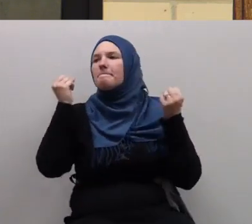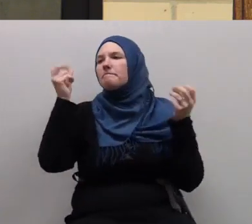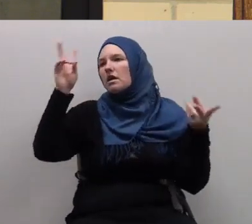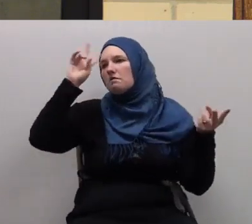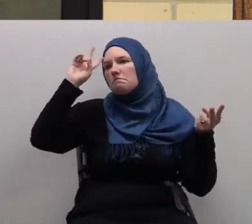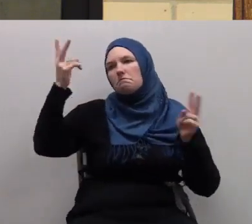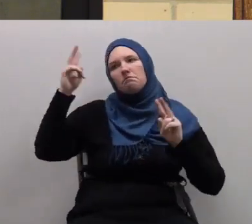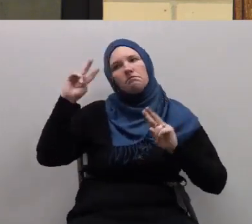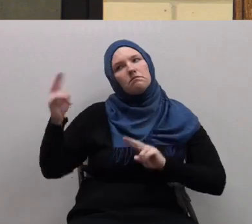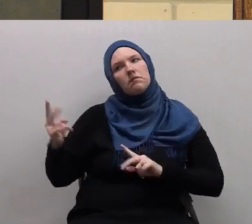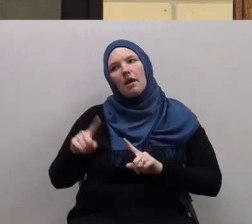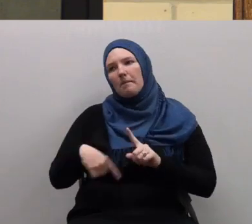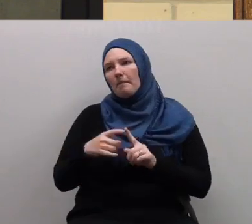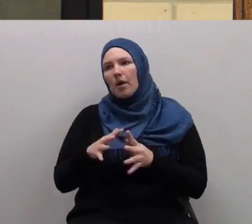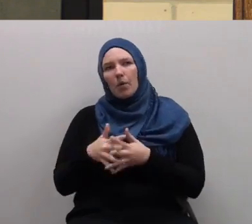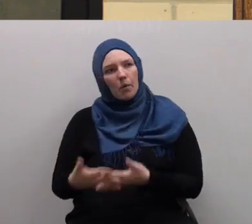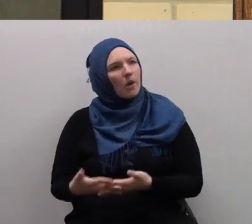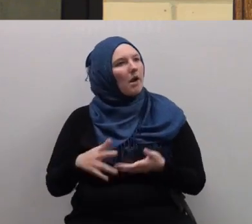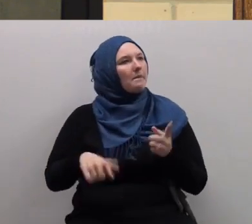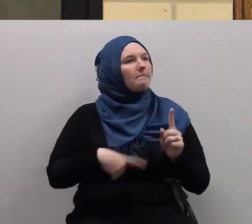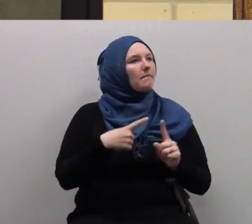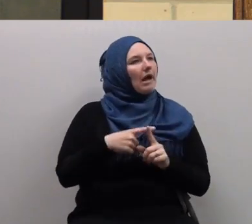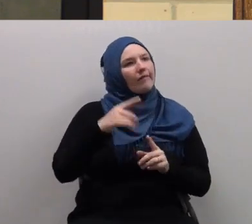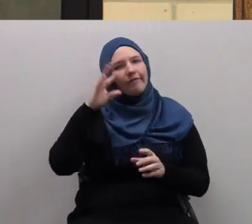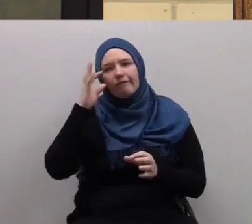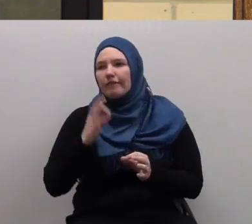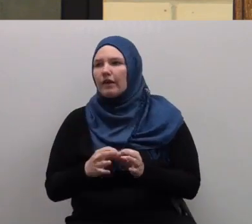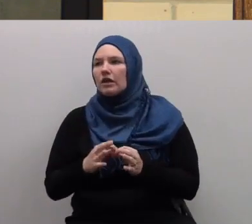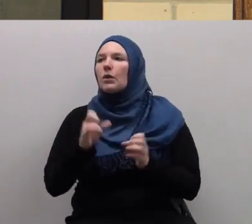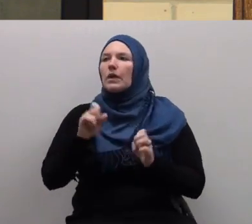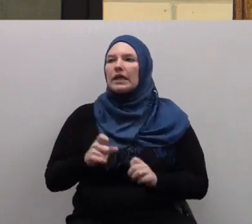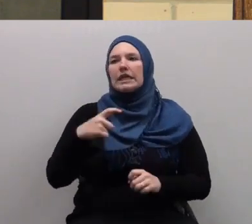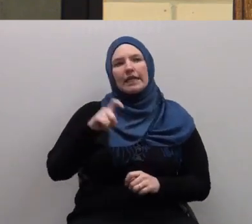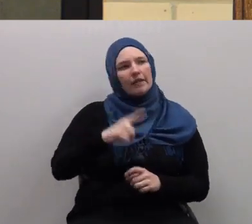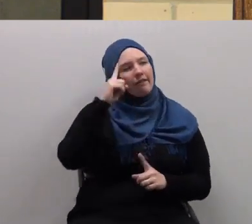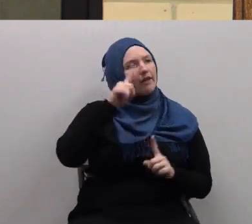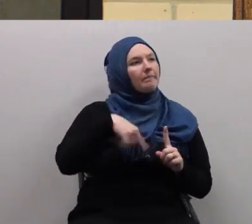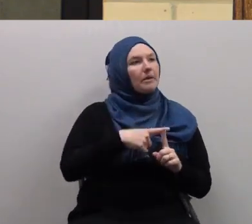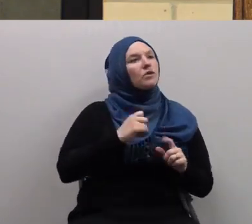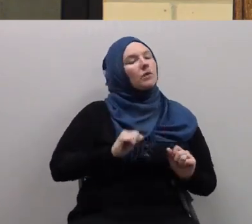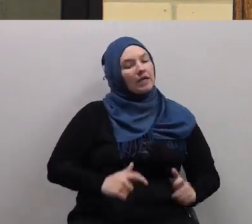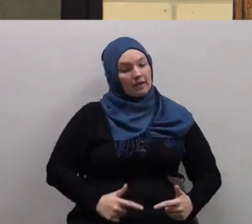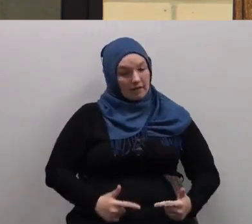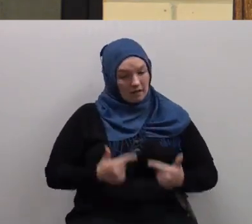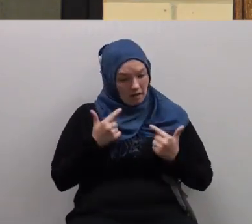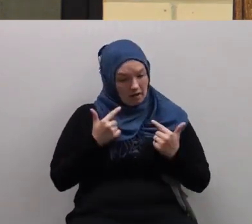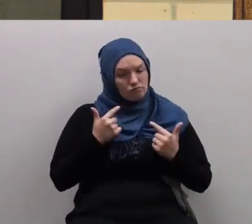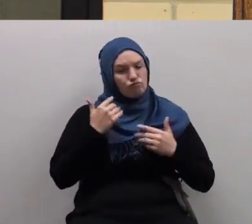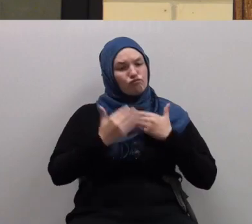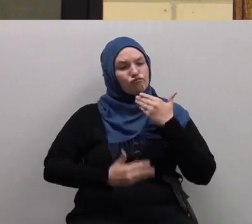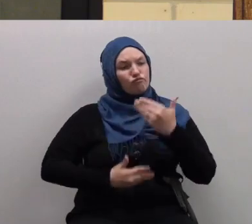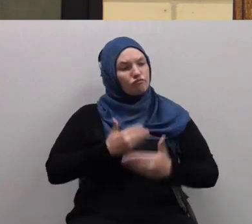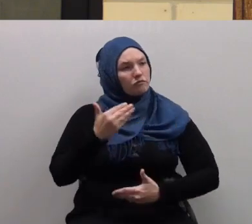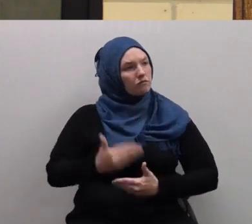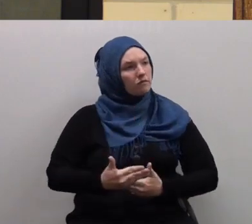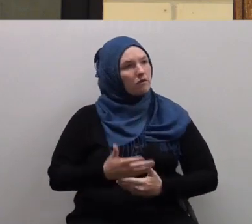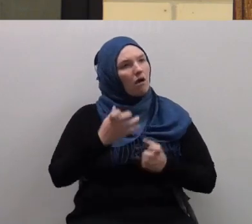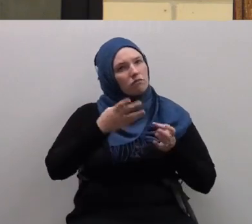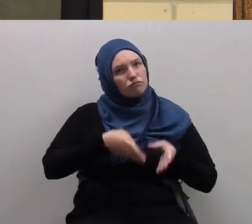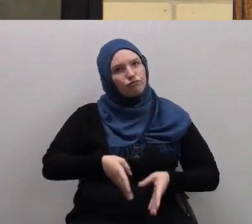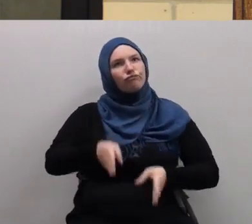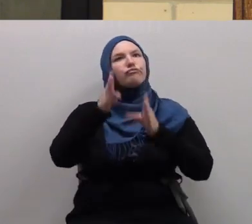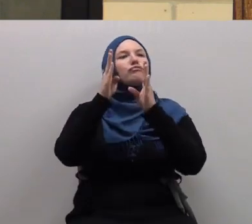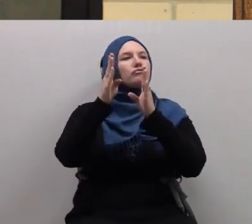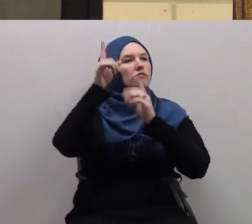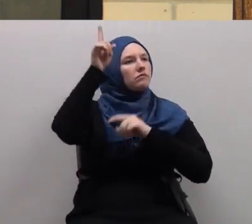misunderstandings that we need to consider so that we can live a life of deliberation,